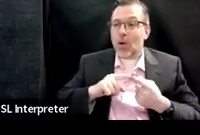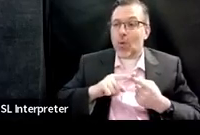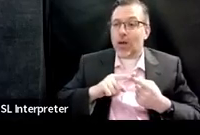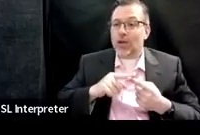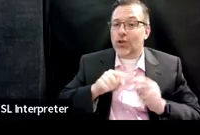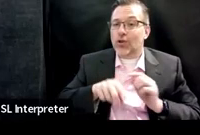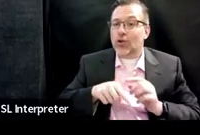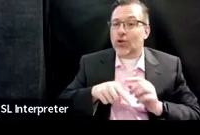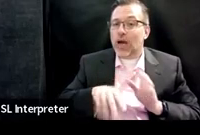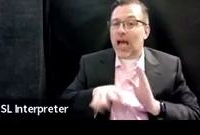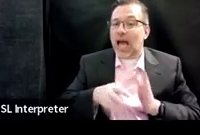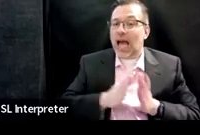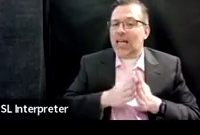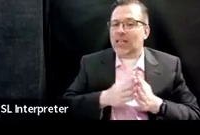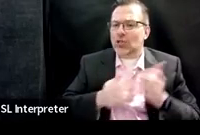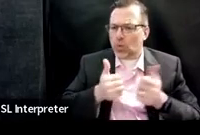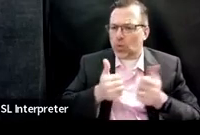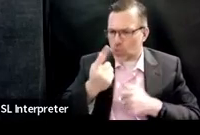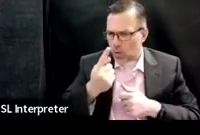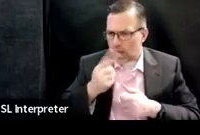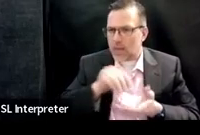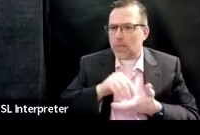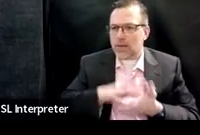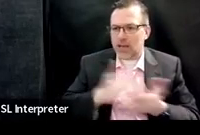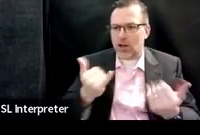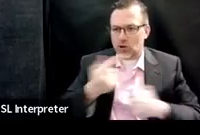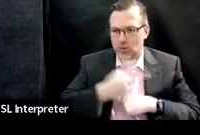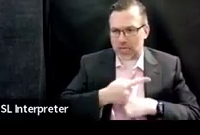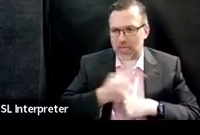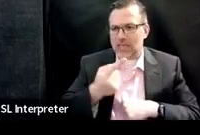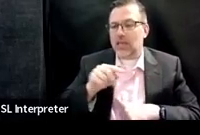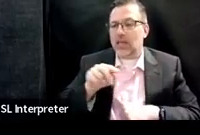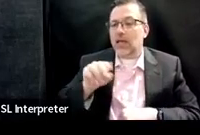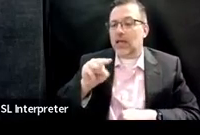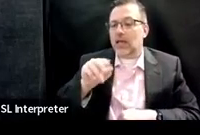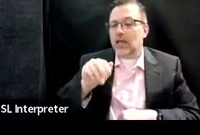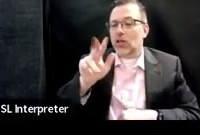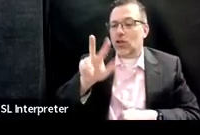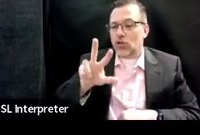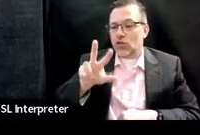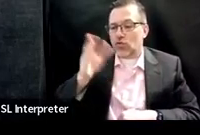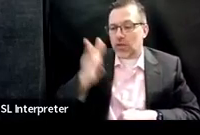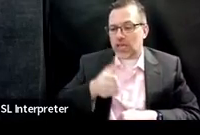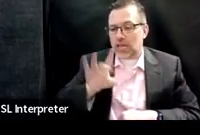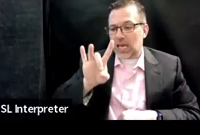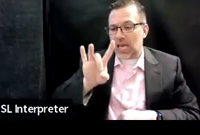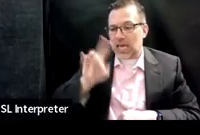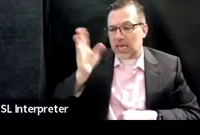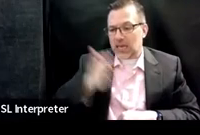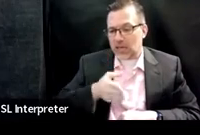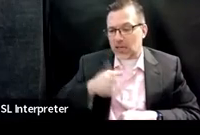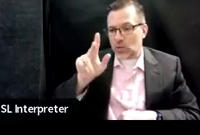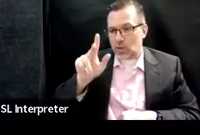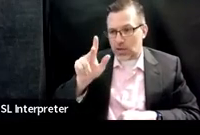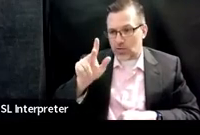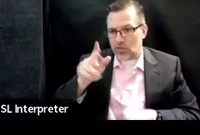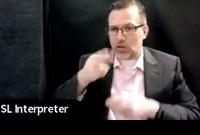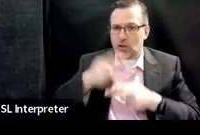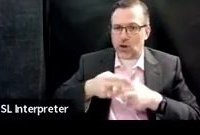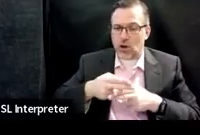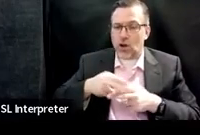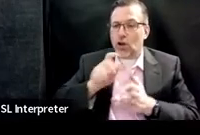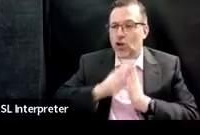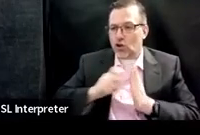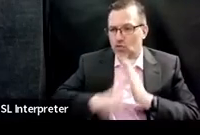that you attended, it's today's date, 3/8/23, written notice. And you will get